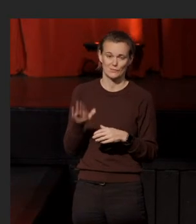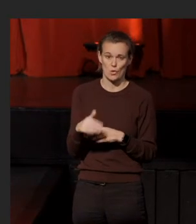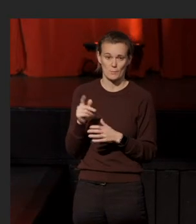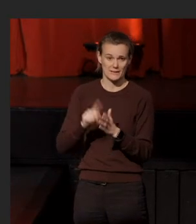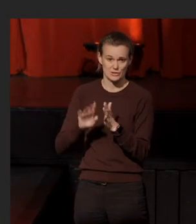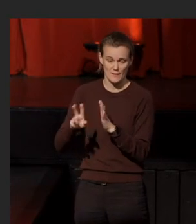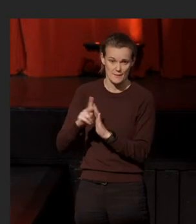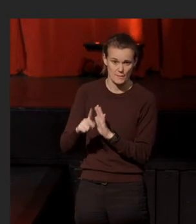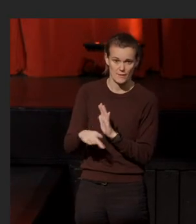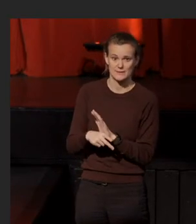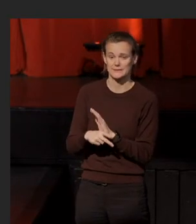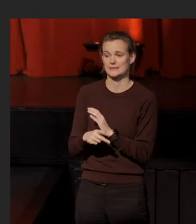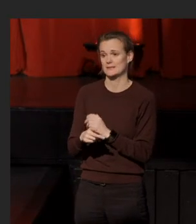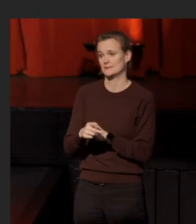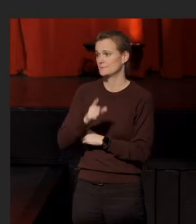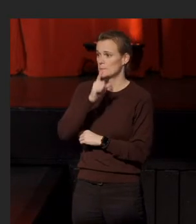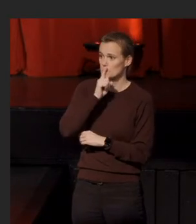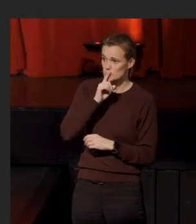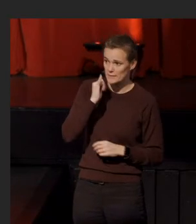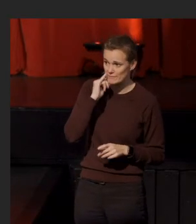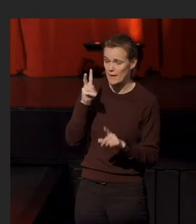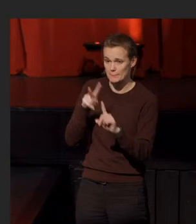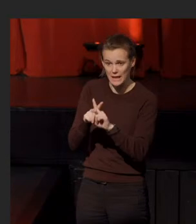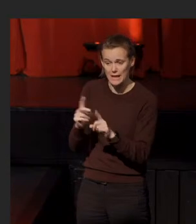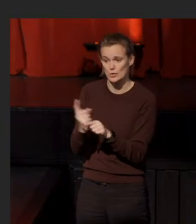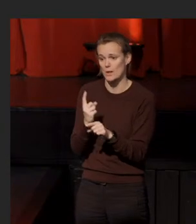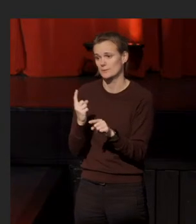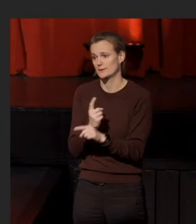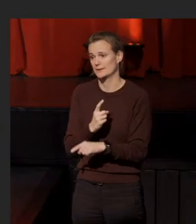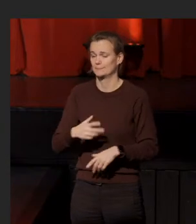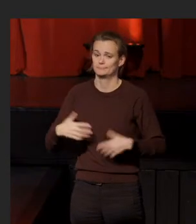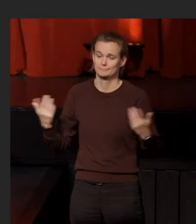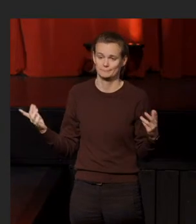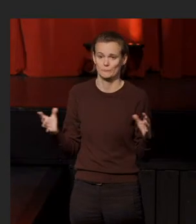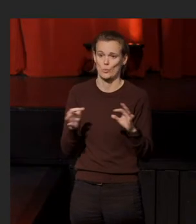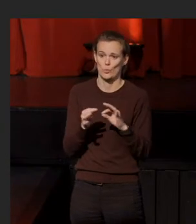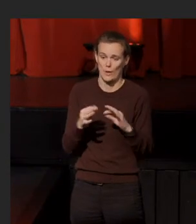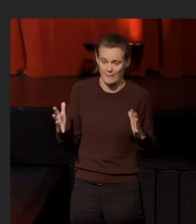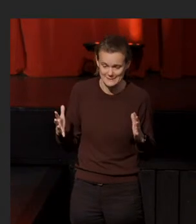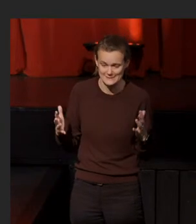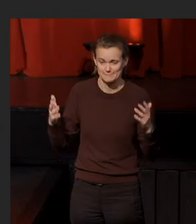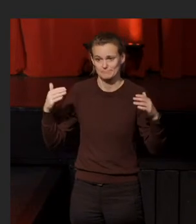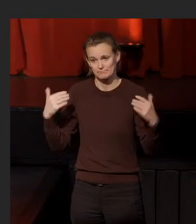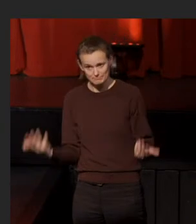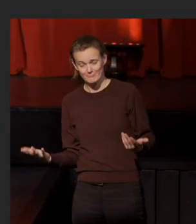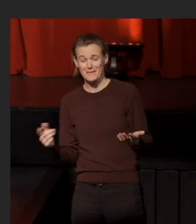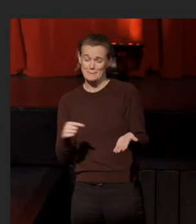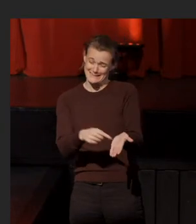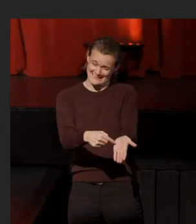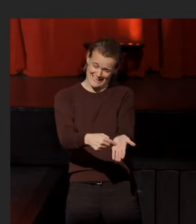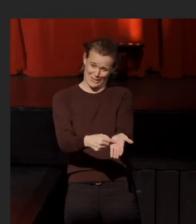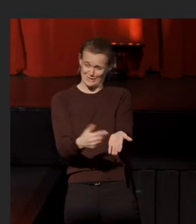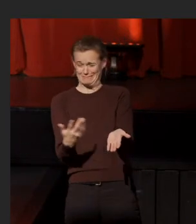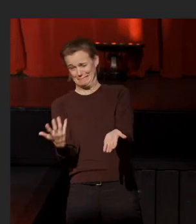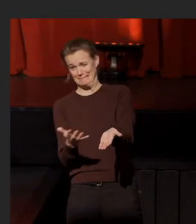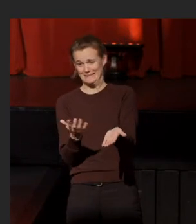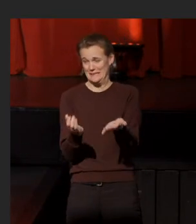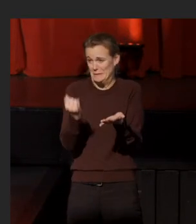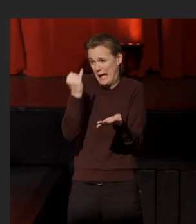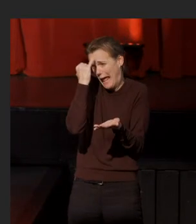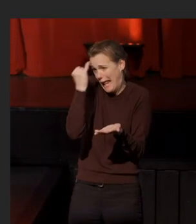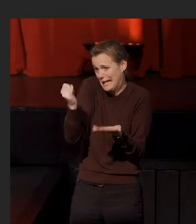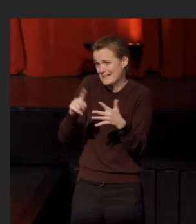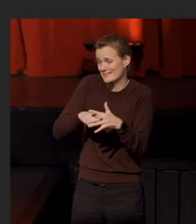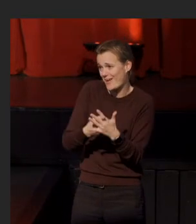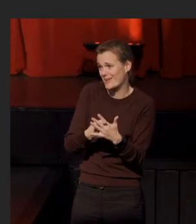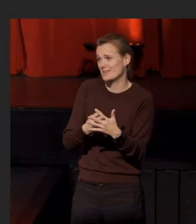and there was nobody checking to make sure that it actually was being applied, so it's useless. But the idea was there. Like, it's on the radar, right? And so I